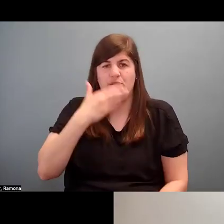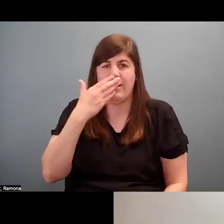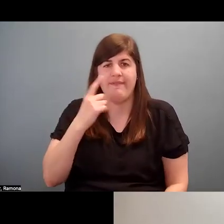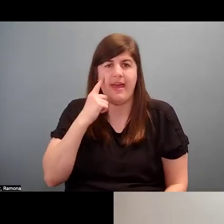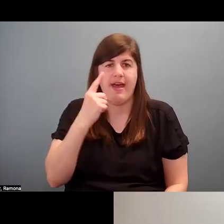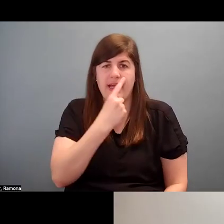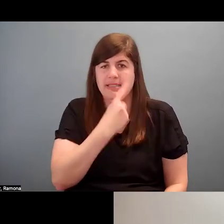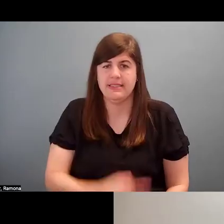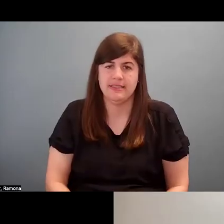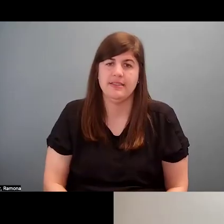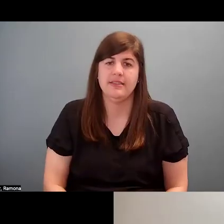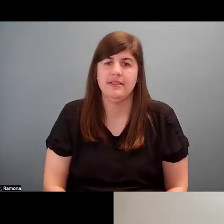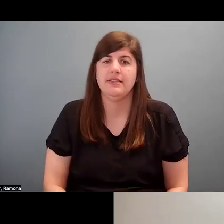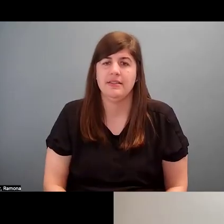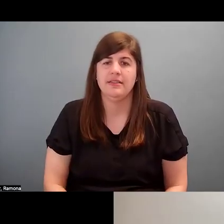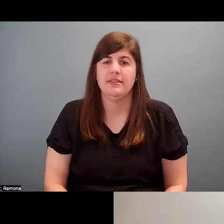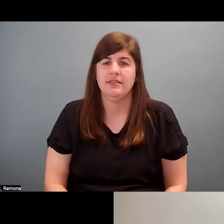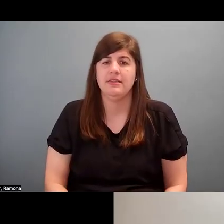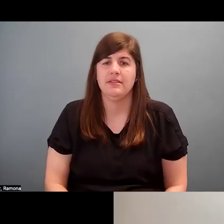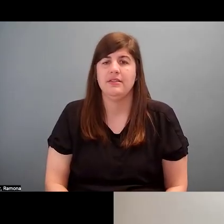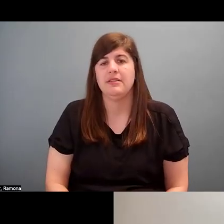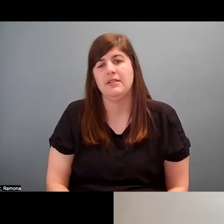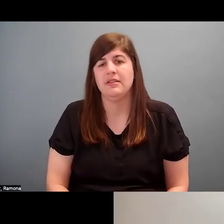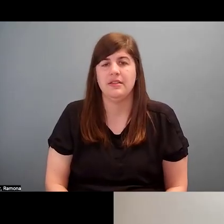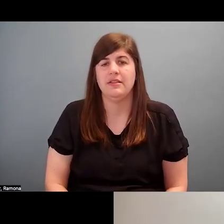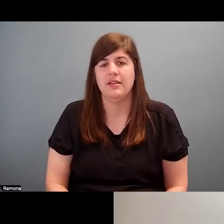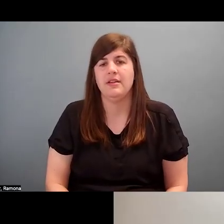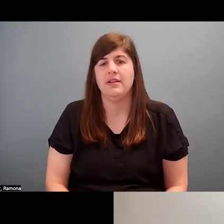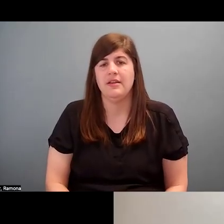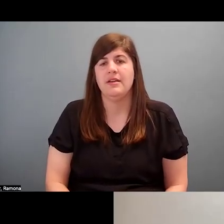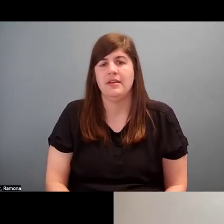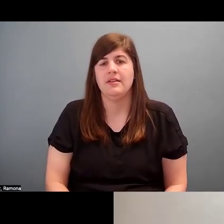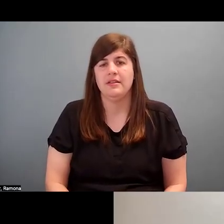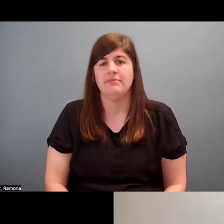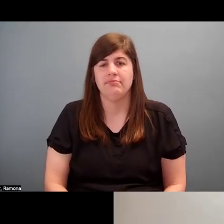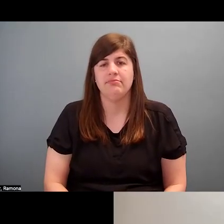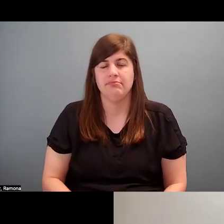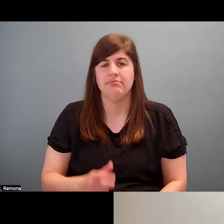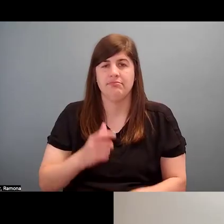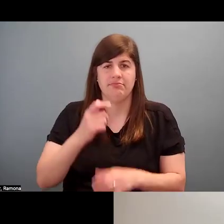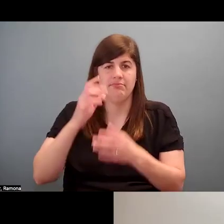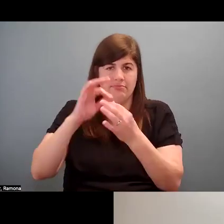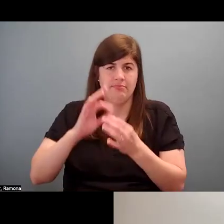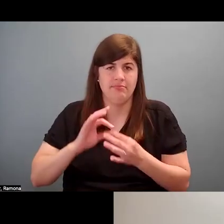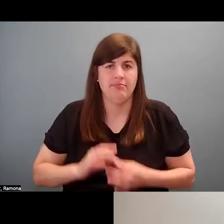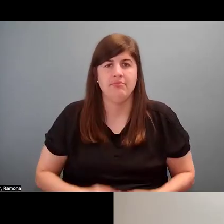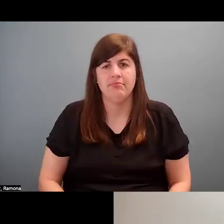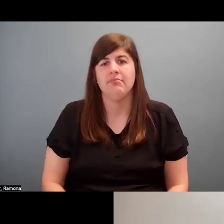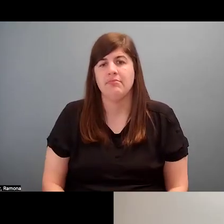like sort of ju in geometrically. Cool, cool.